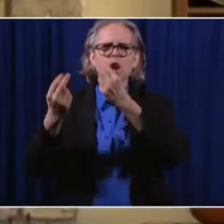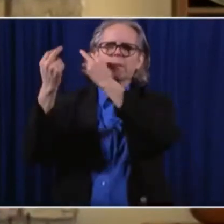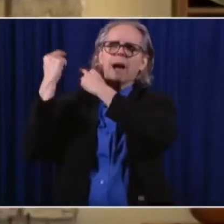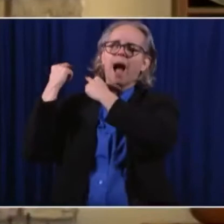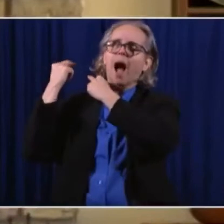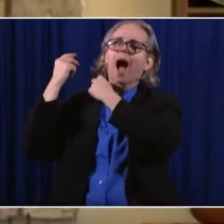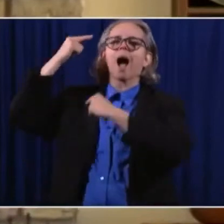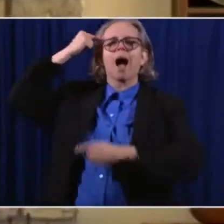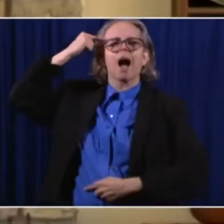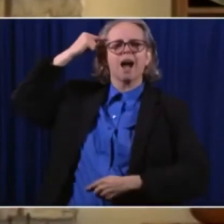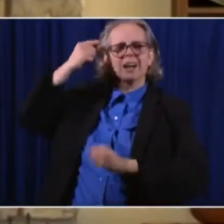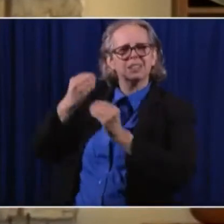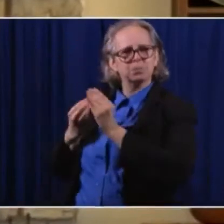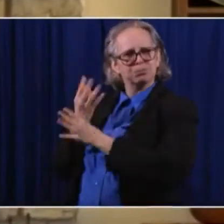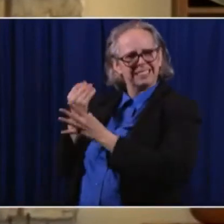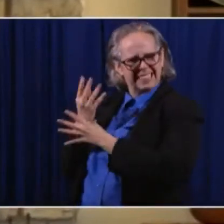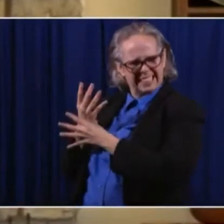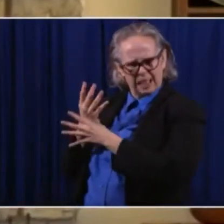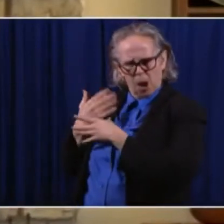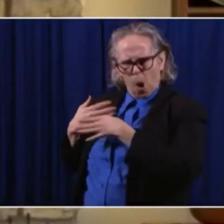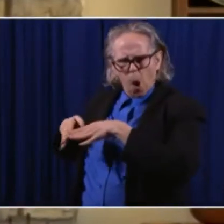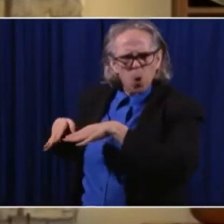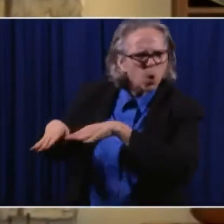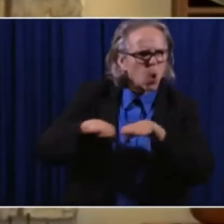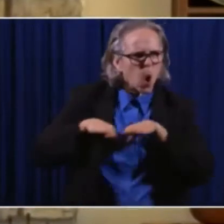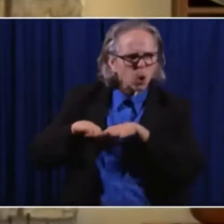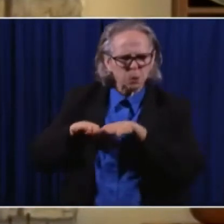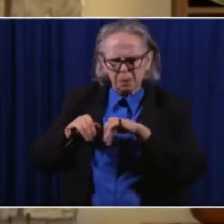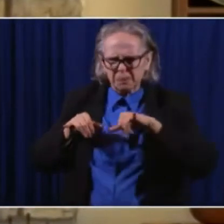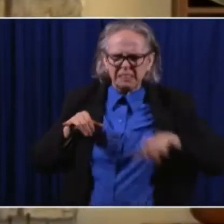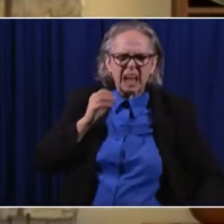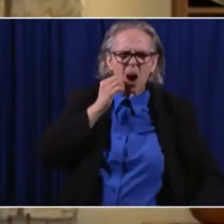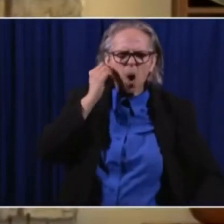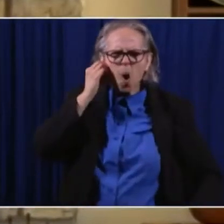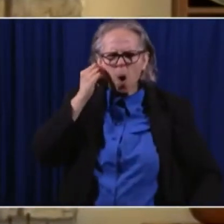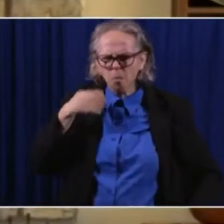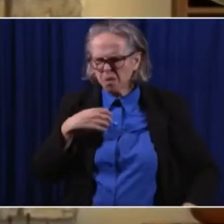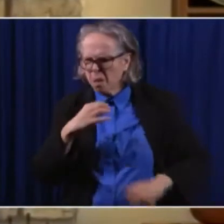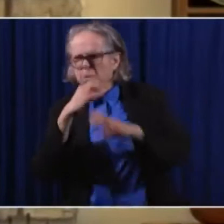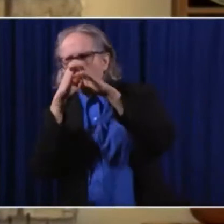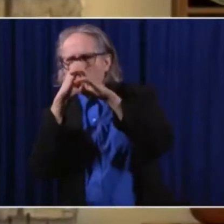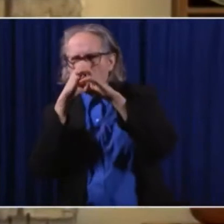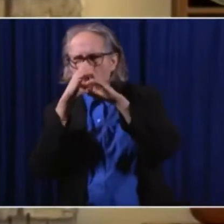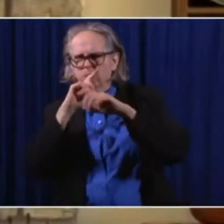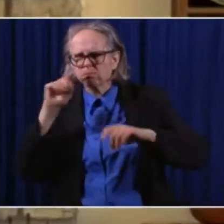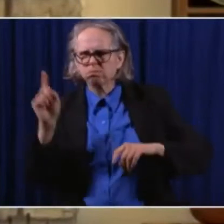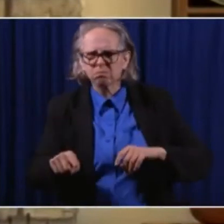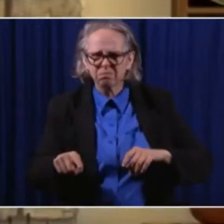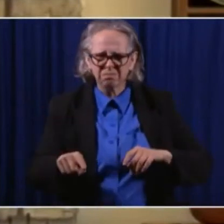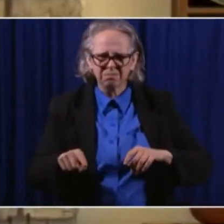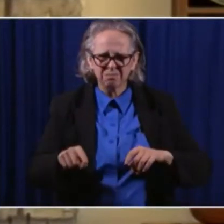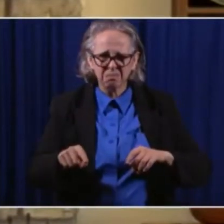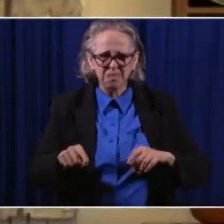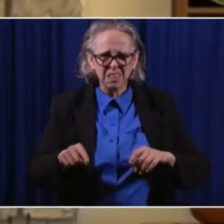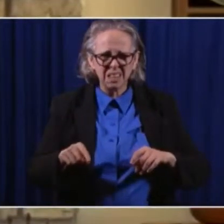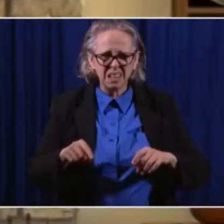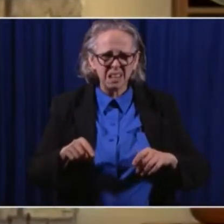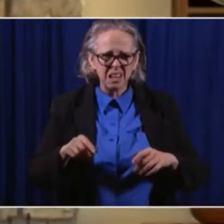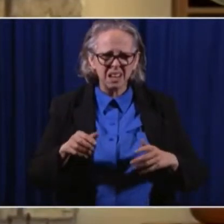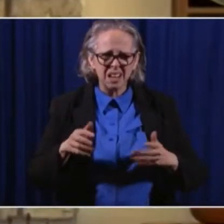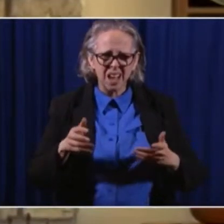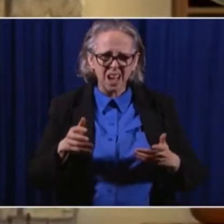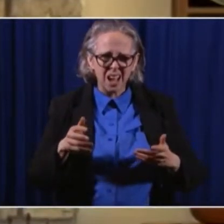home, not looking at anything that drastic, but we know that if we reduce the